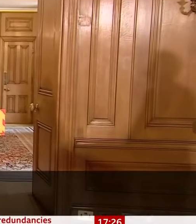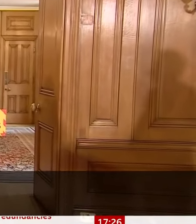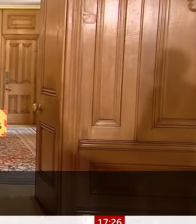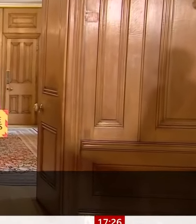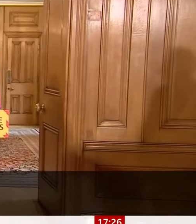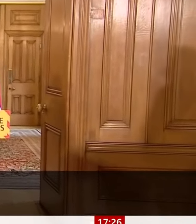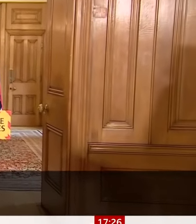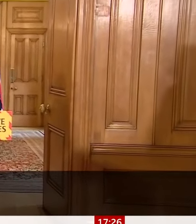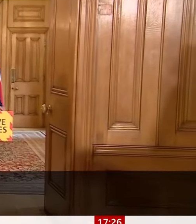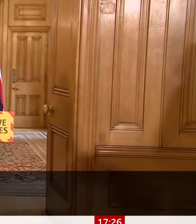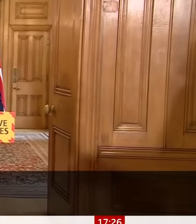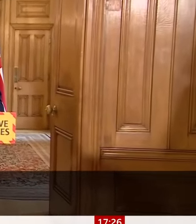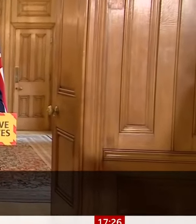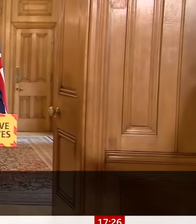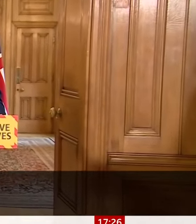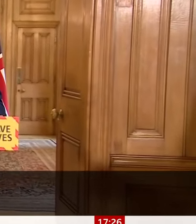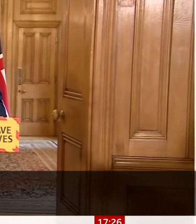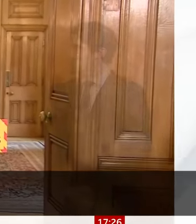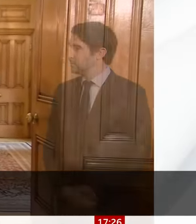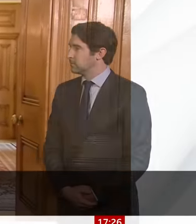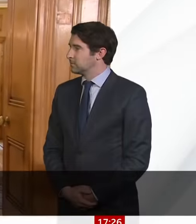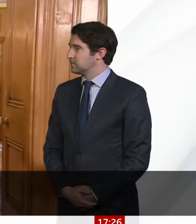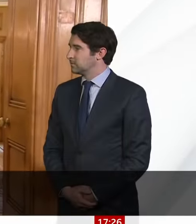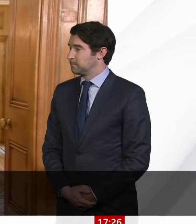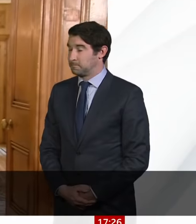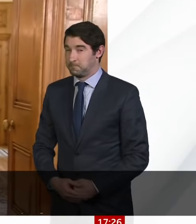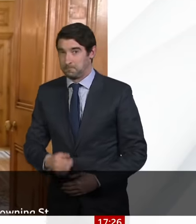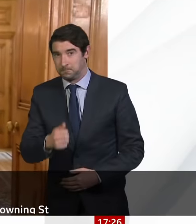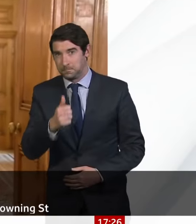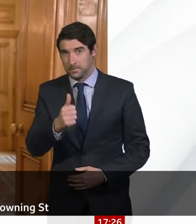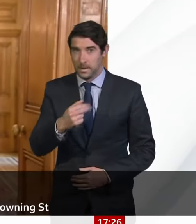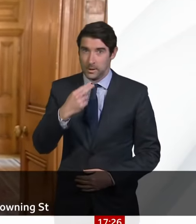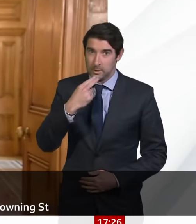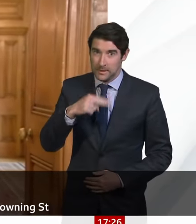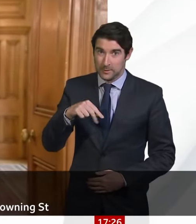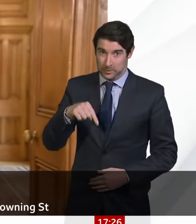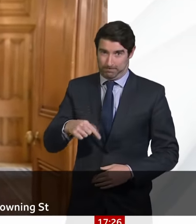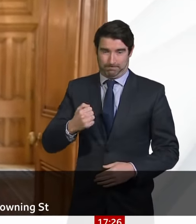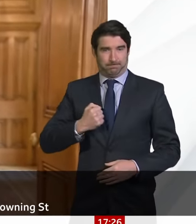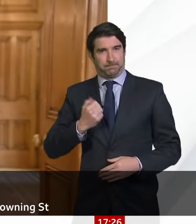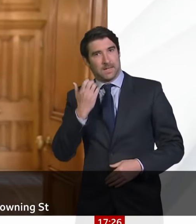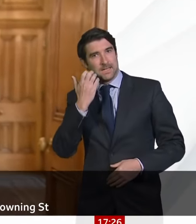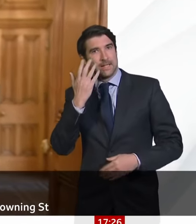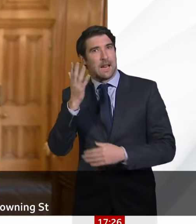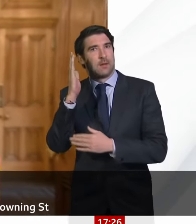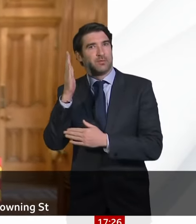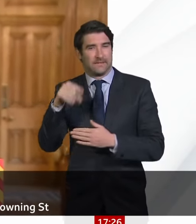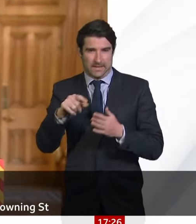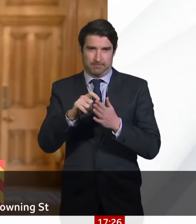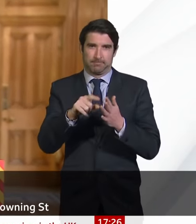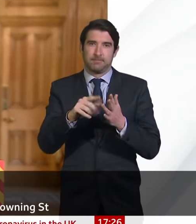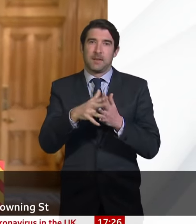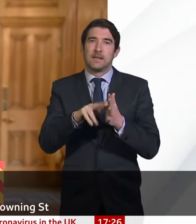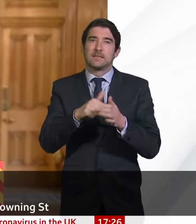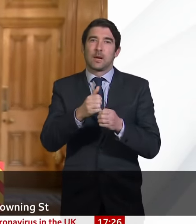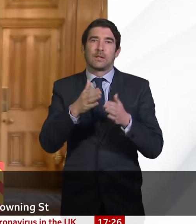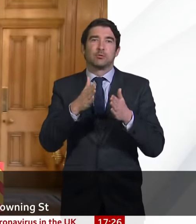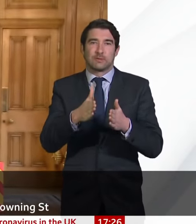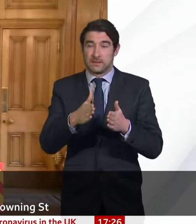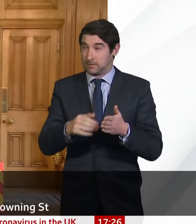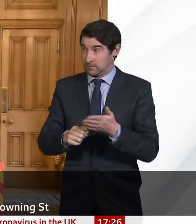Good afternoon and welcome to Downing Street for today's coronavirus press briefing. I'm joined by our National Medical